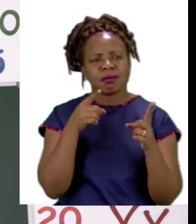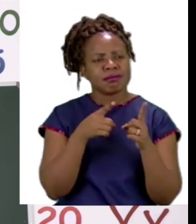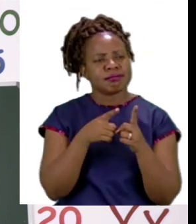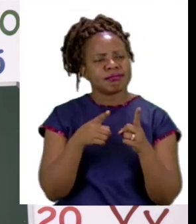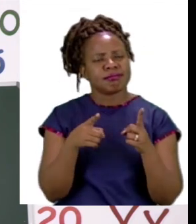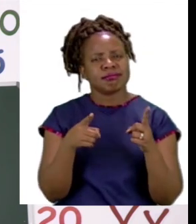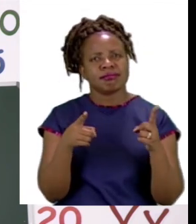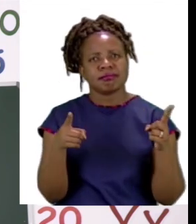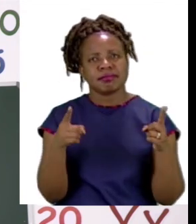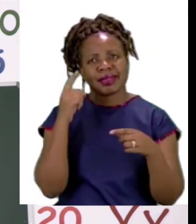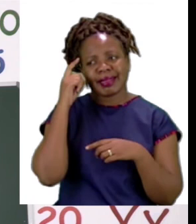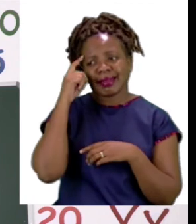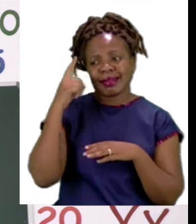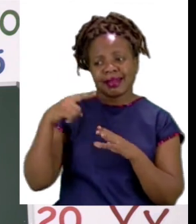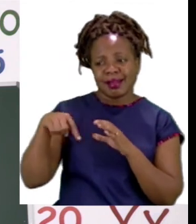outside. Sashi?